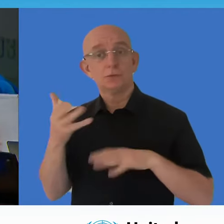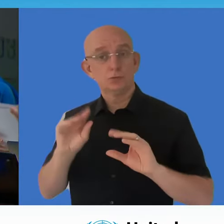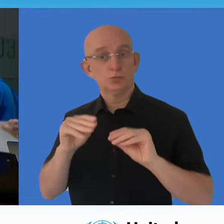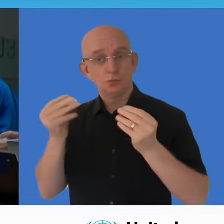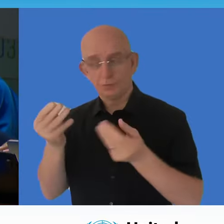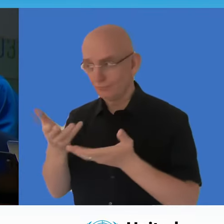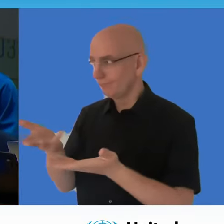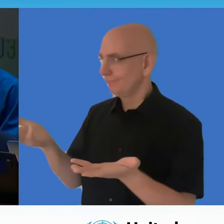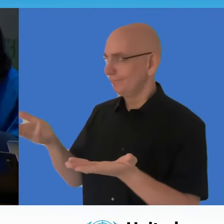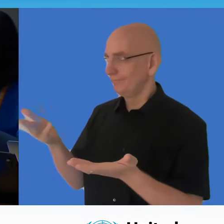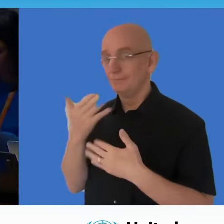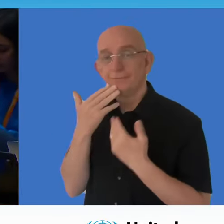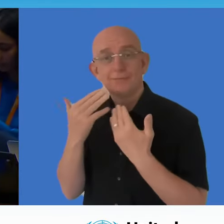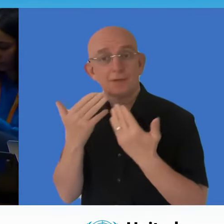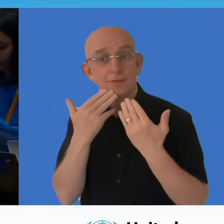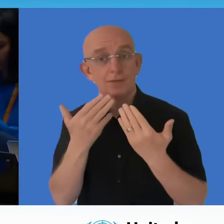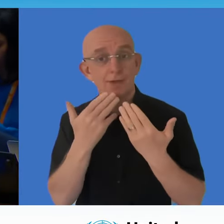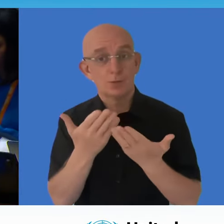Ms.